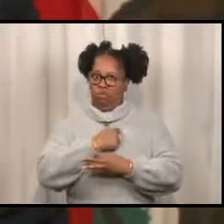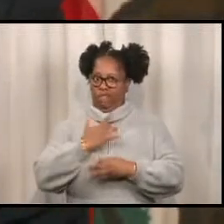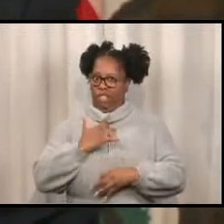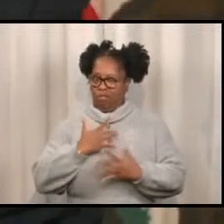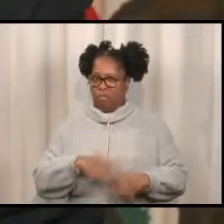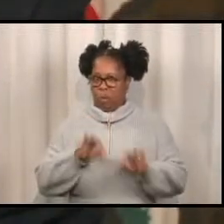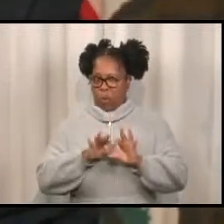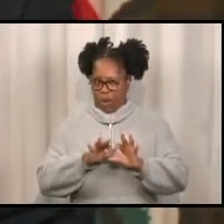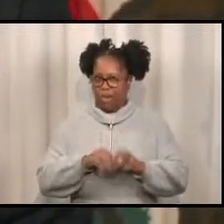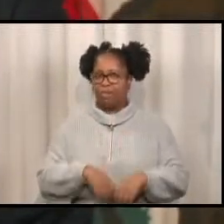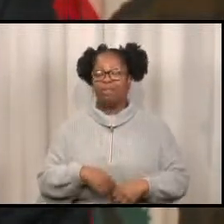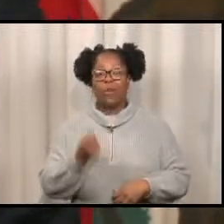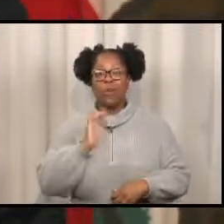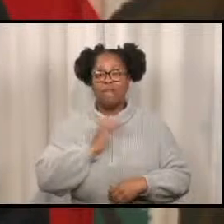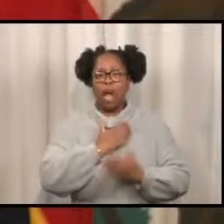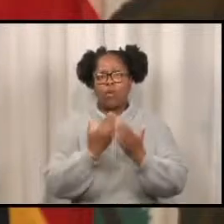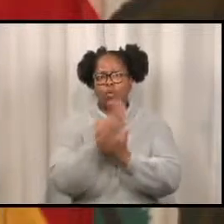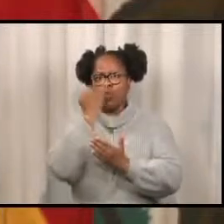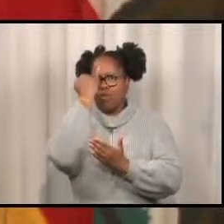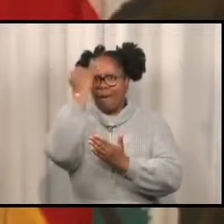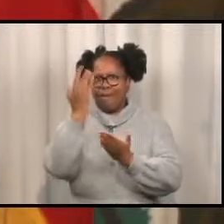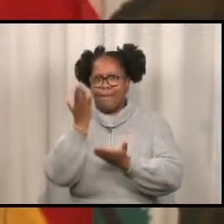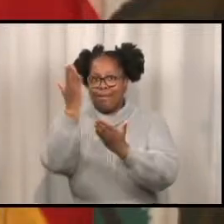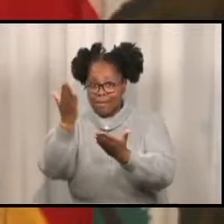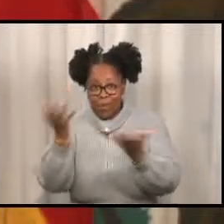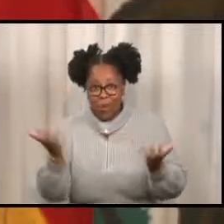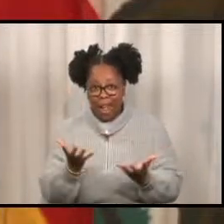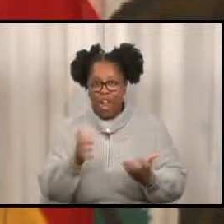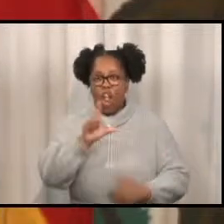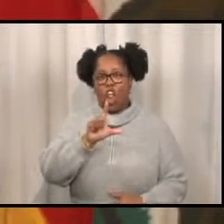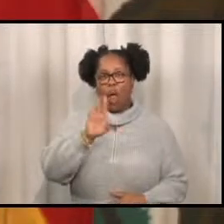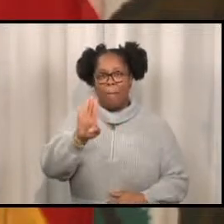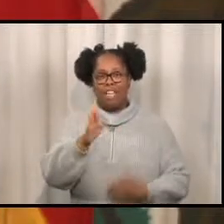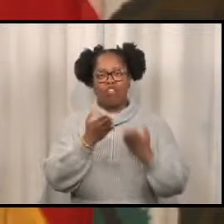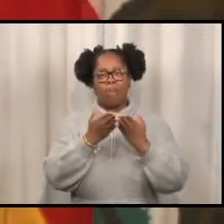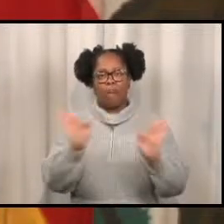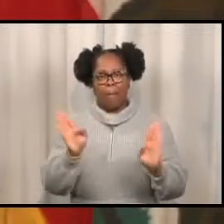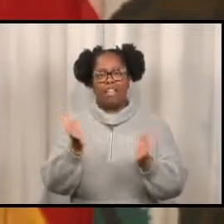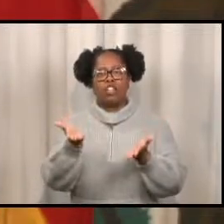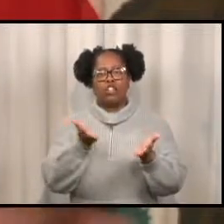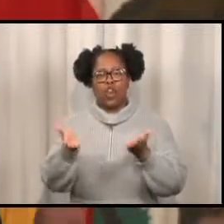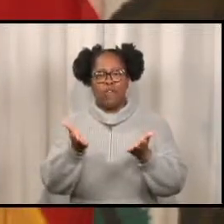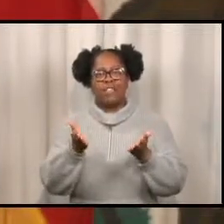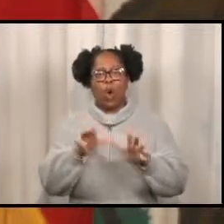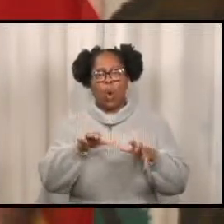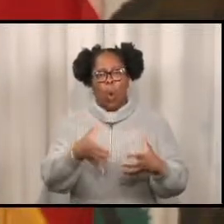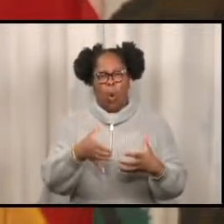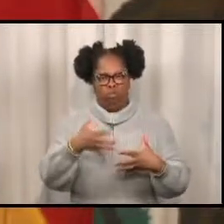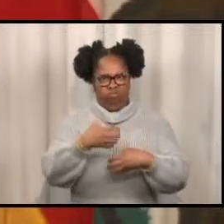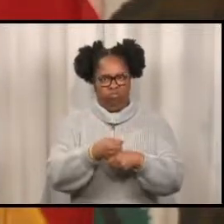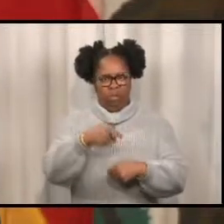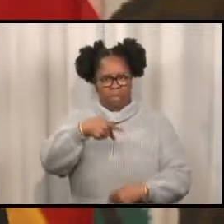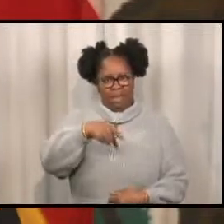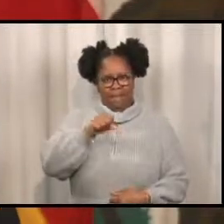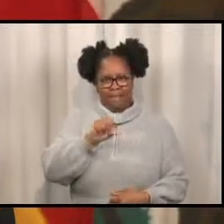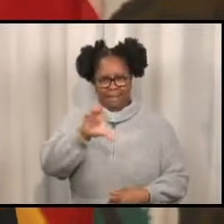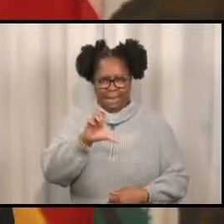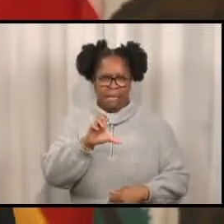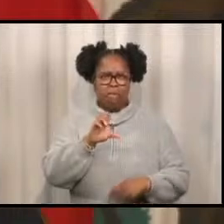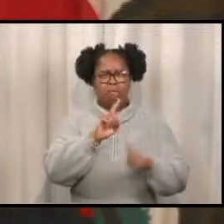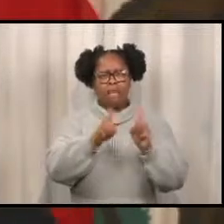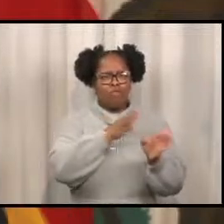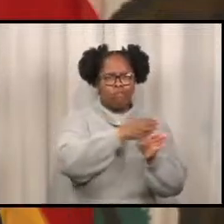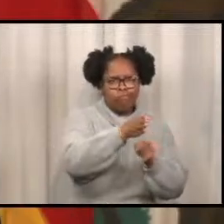And one of our new initiatives is the Long Beach Public Service Corps, which is a cross-departmental collaboration with